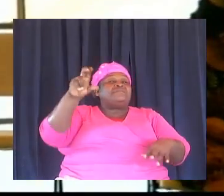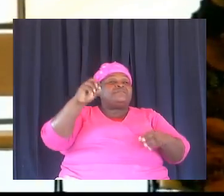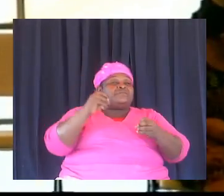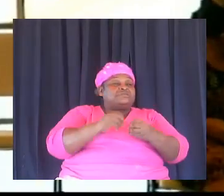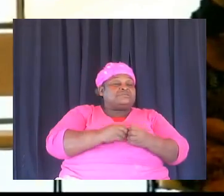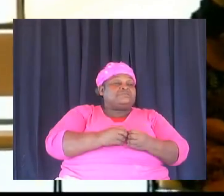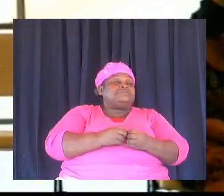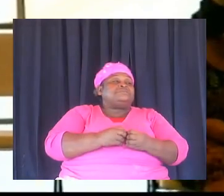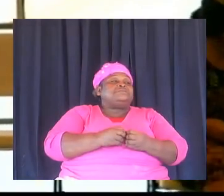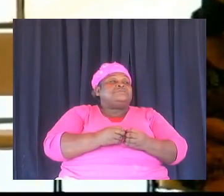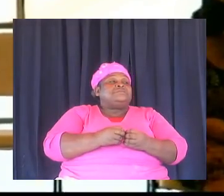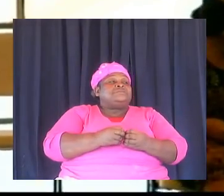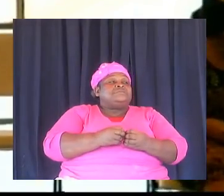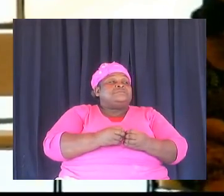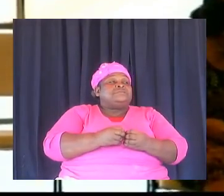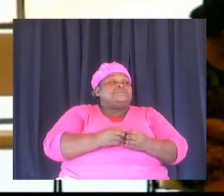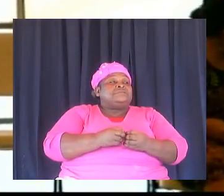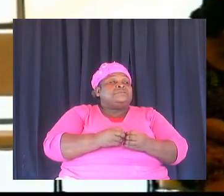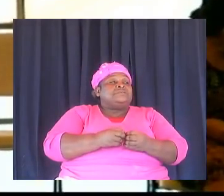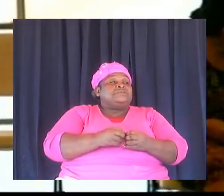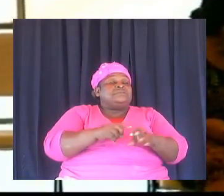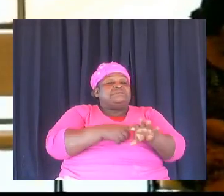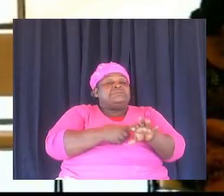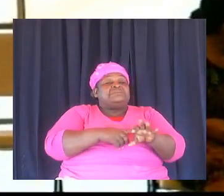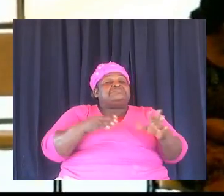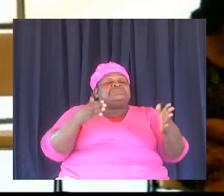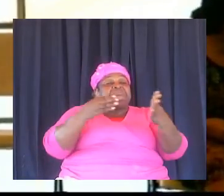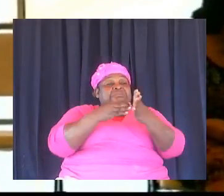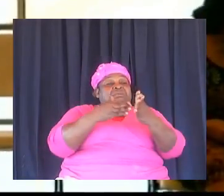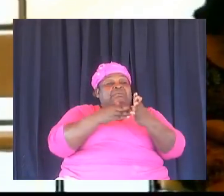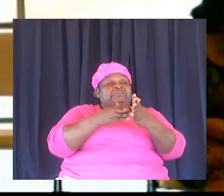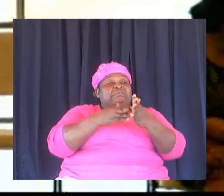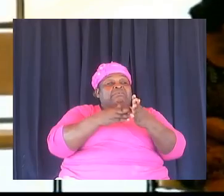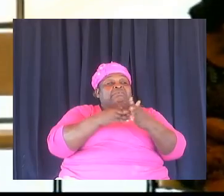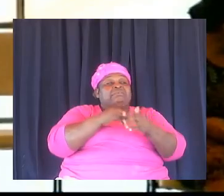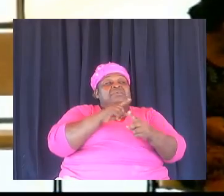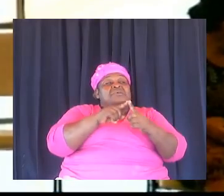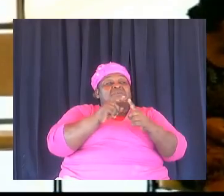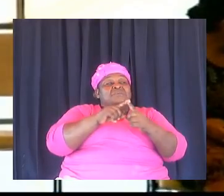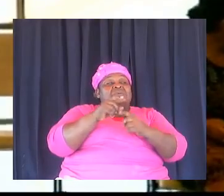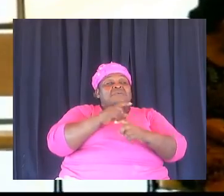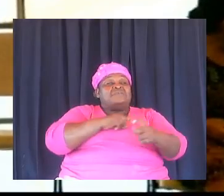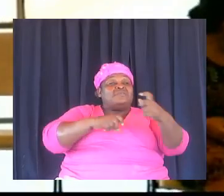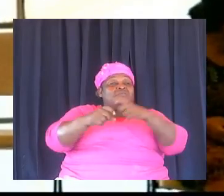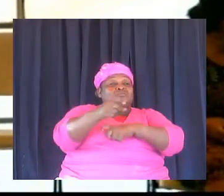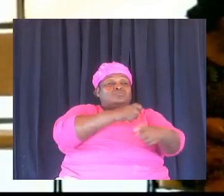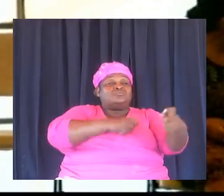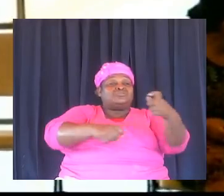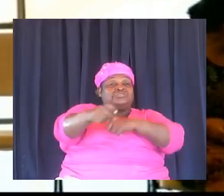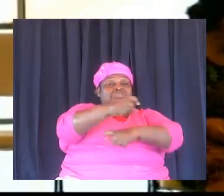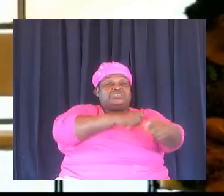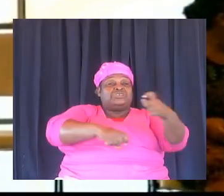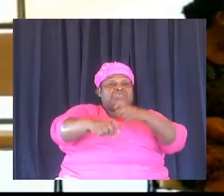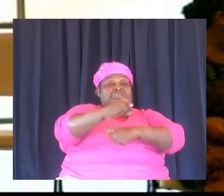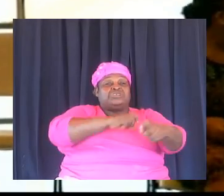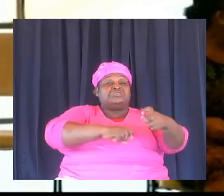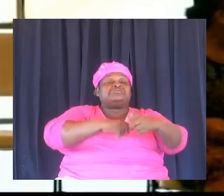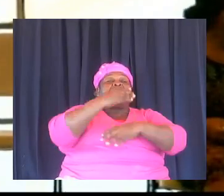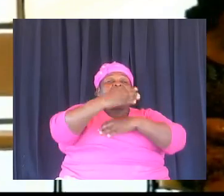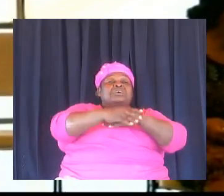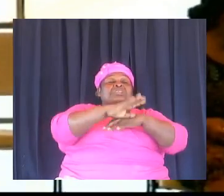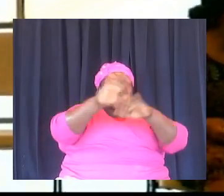today, when it starts over again, when the rotation begin again next week Sunday, which will be group one,